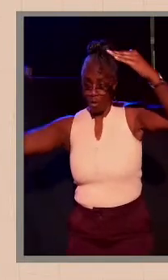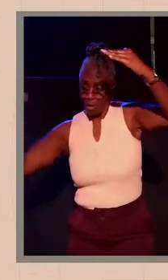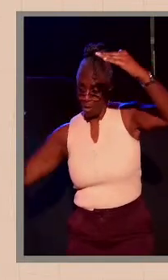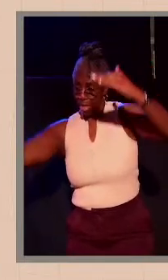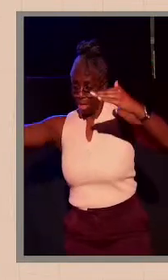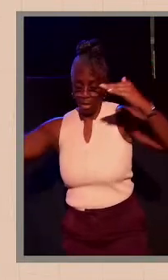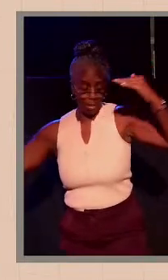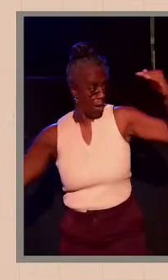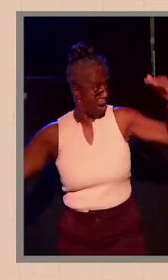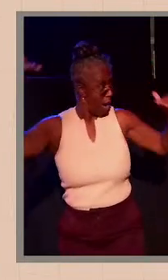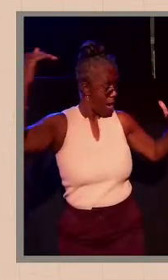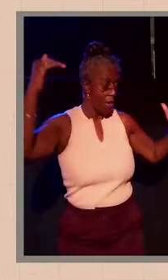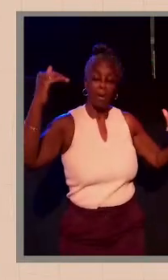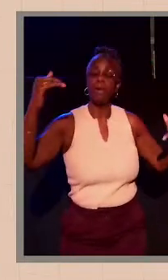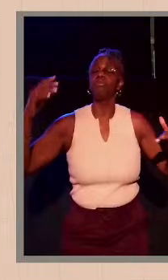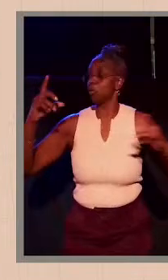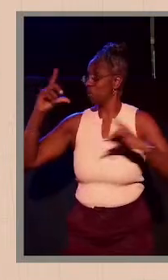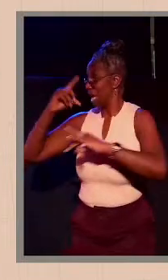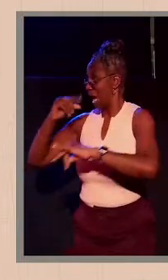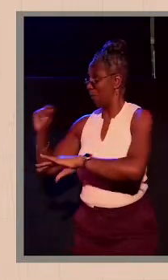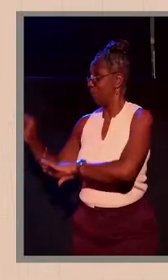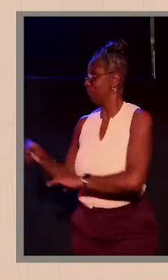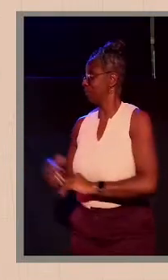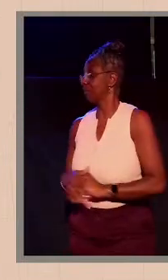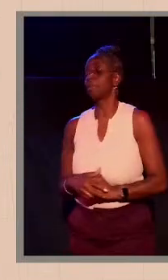around you. And with a